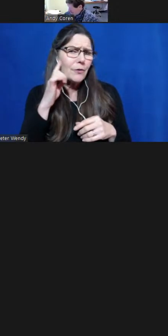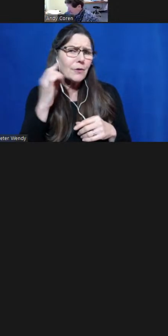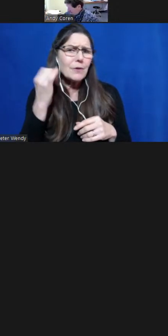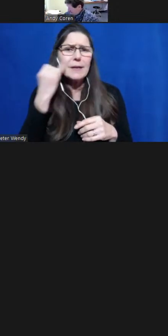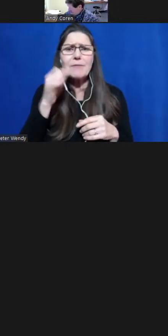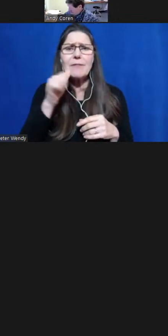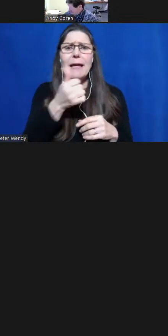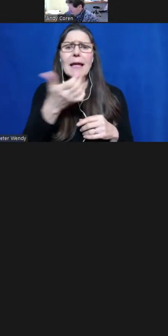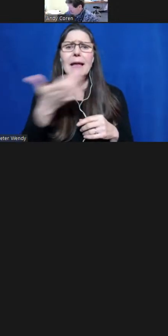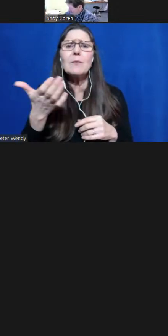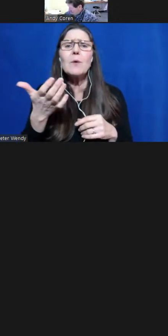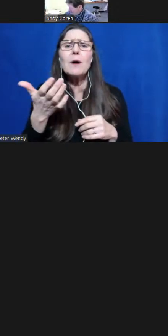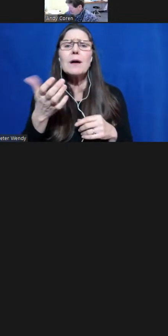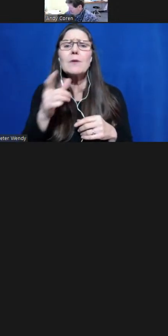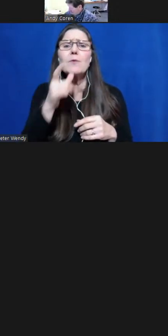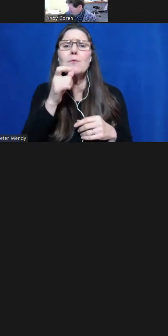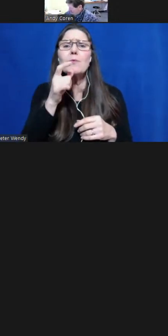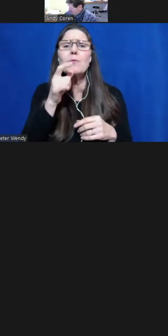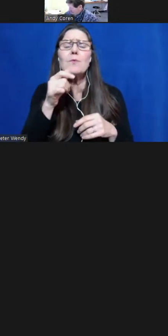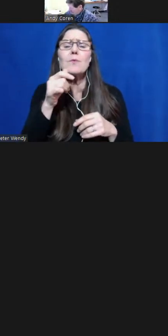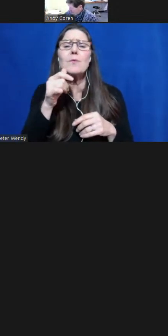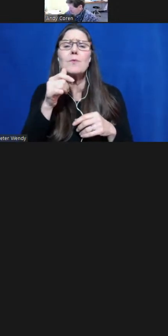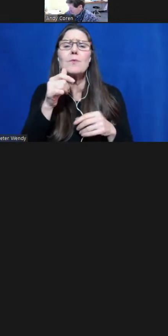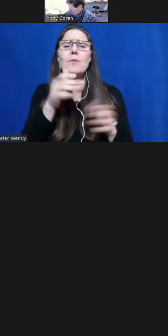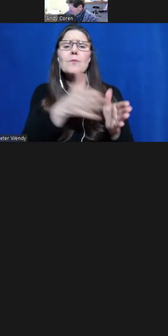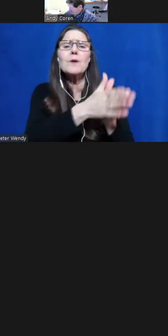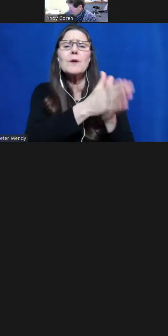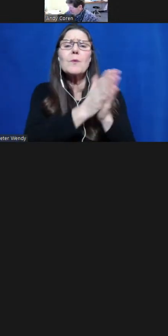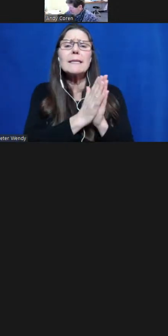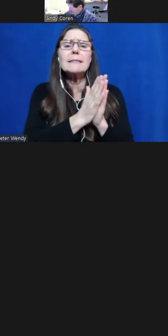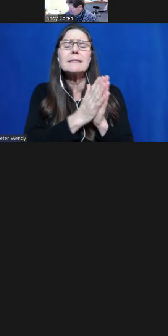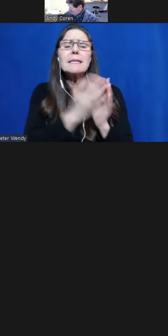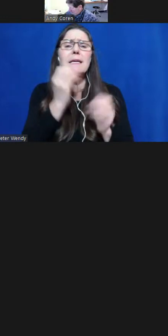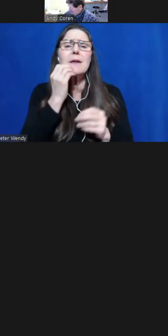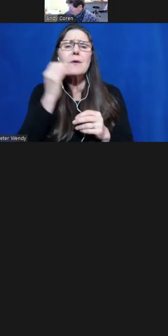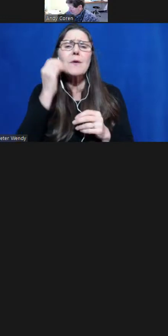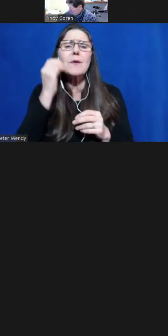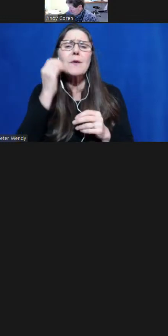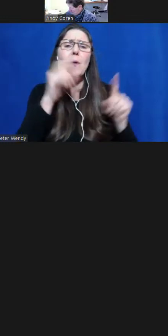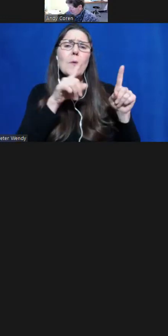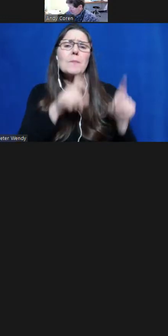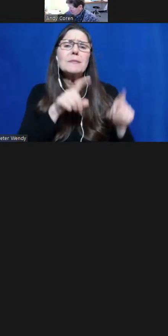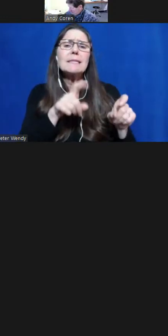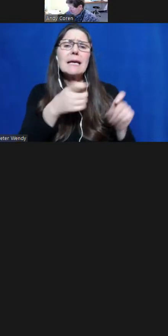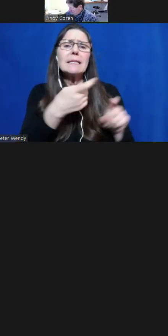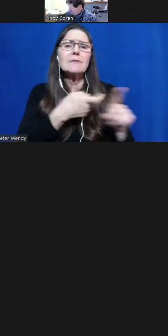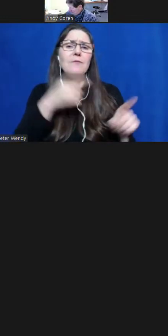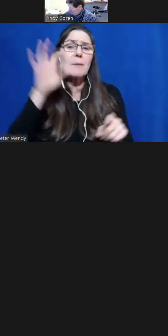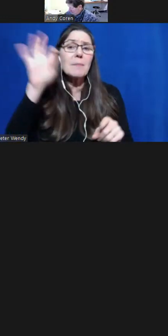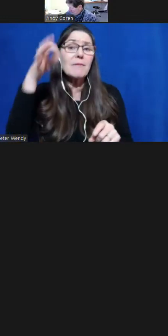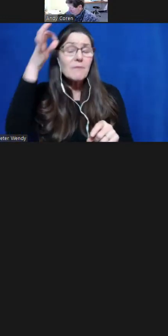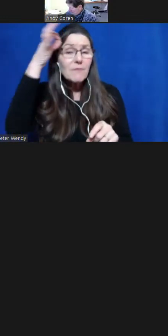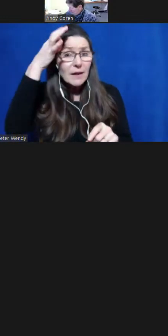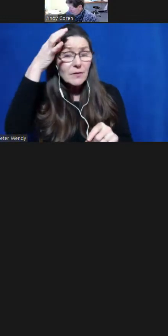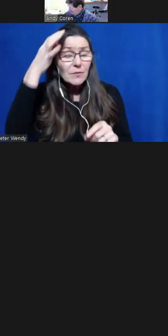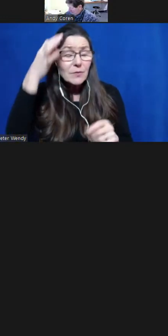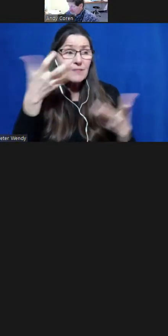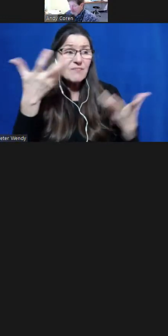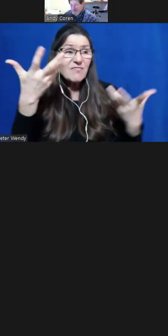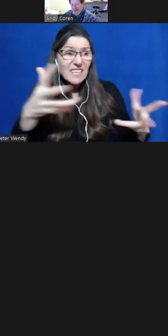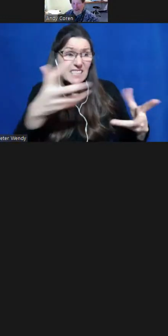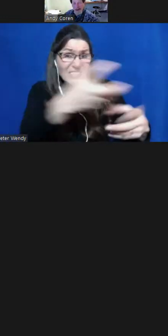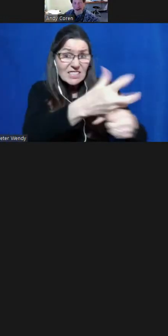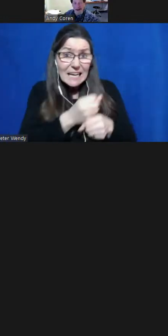who's sent away for those home tests from the federal government has received